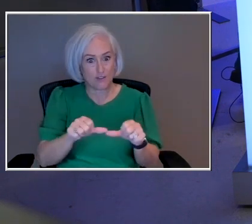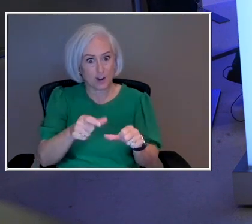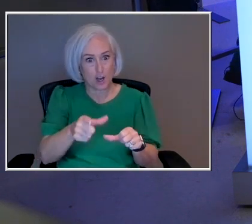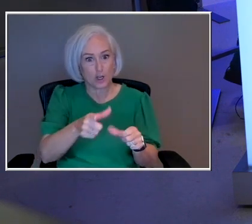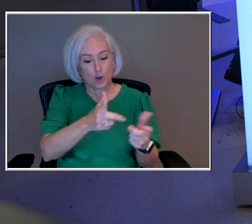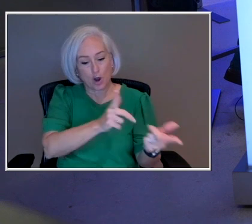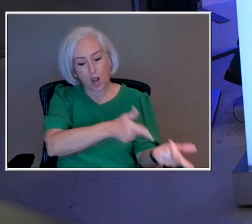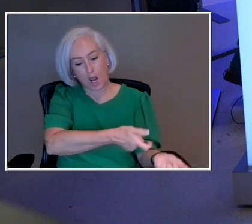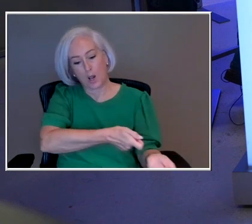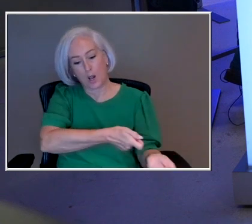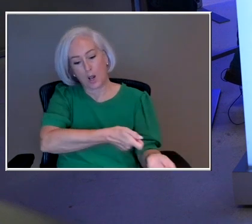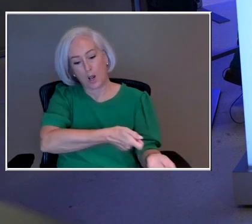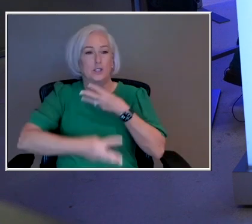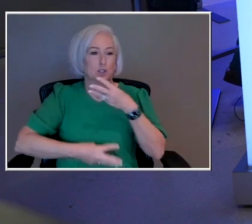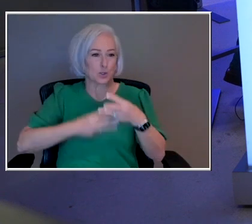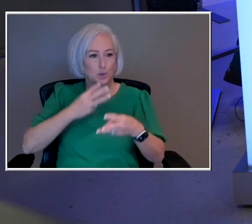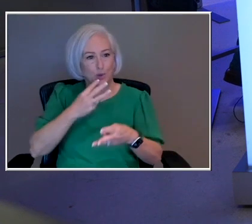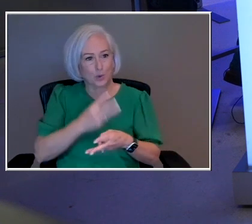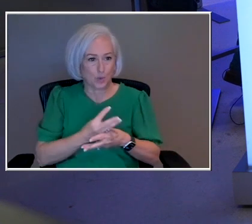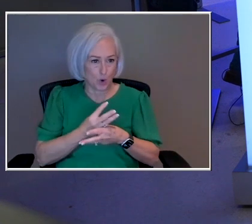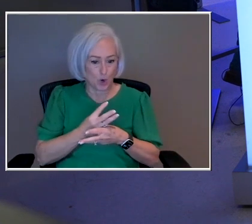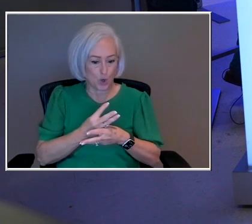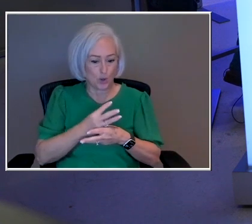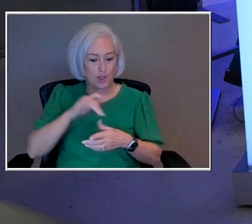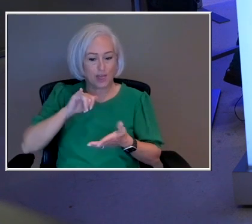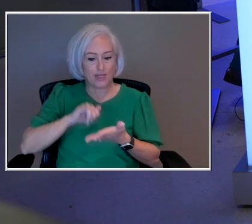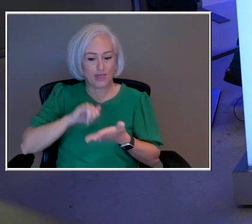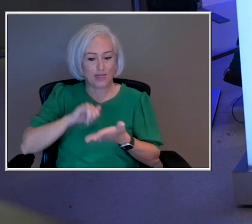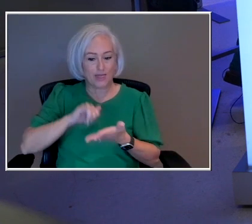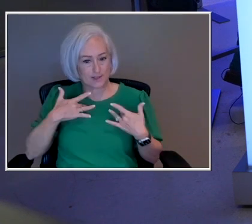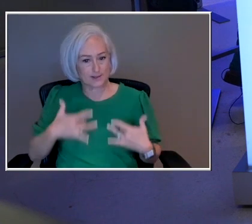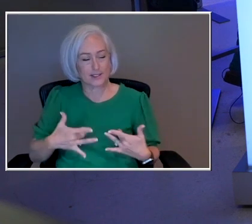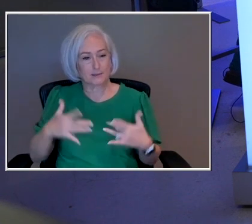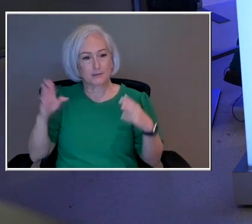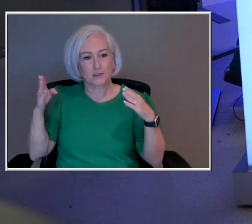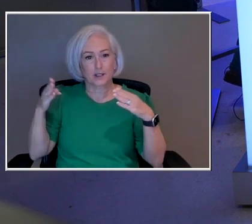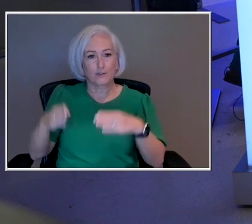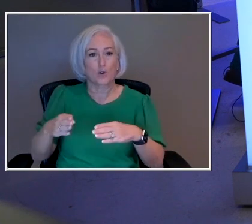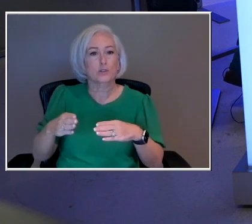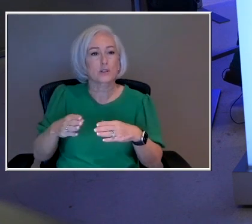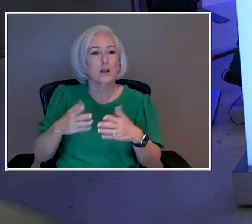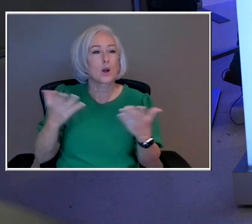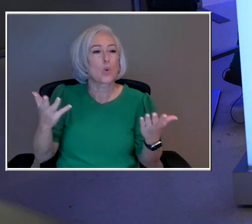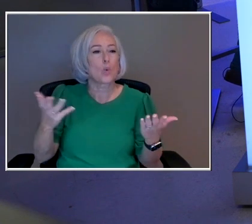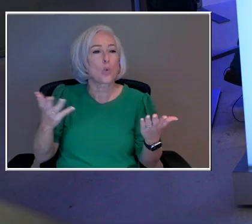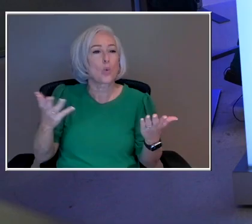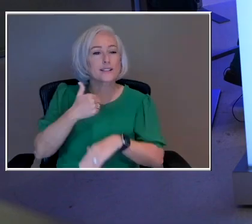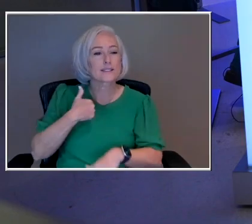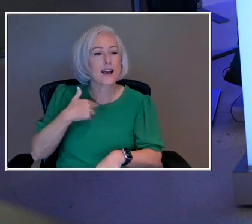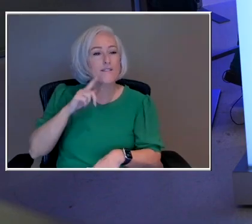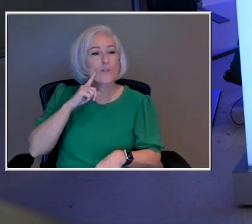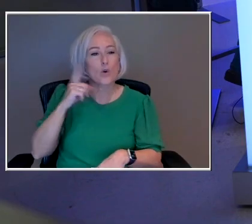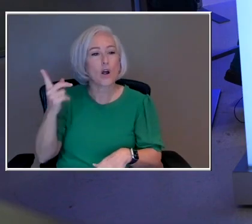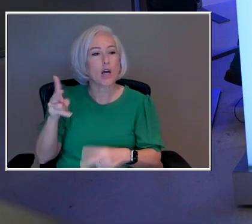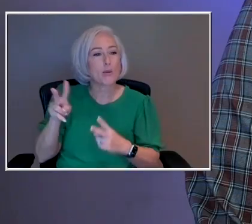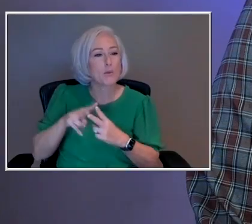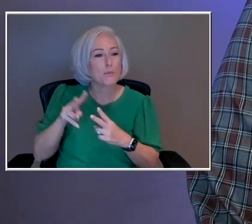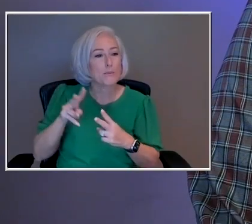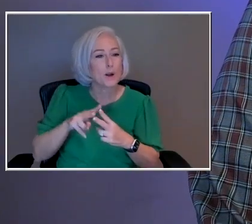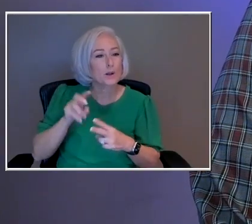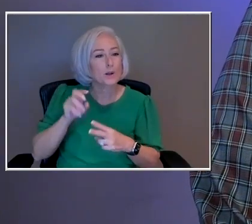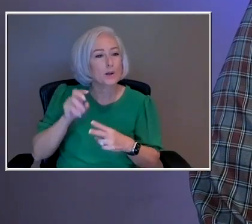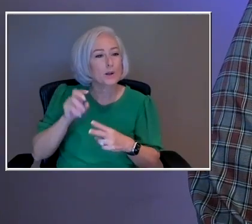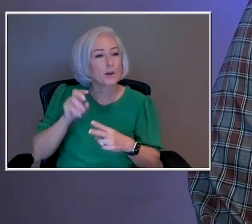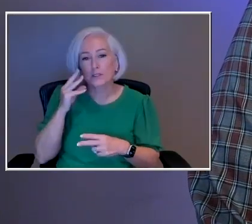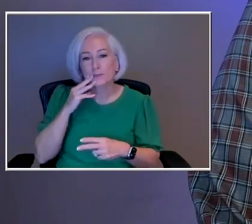and dealing with. What advice do you have for other partners and men going through what you've gone through? Well, it's an exclusive club I wish no